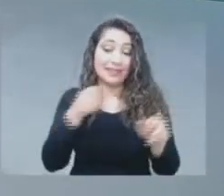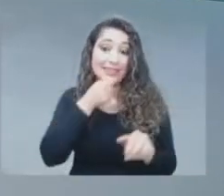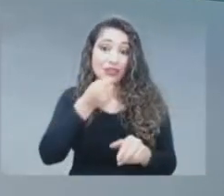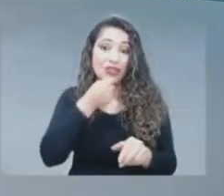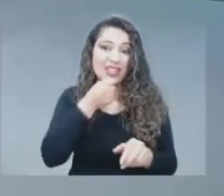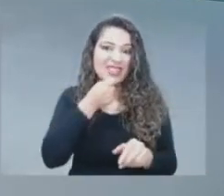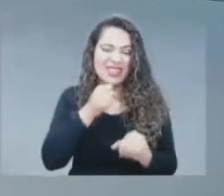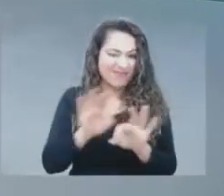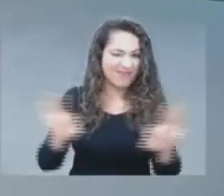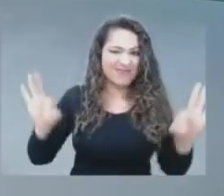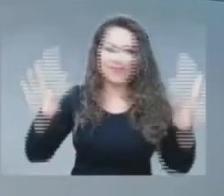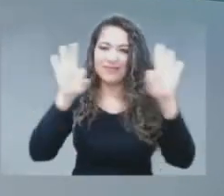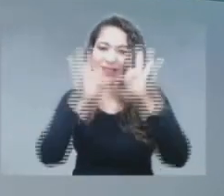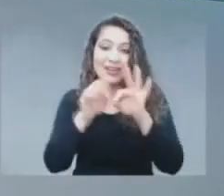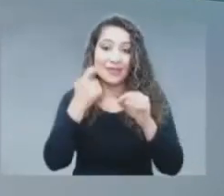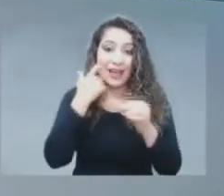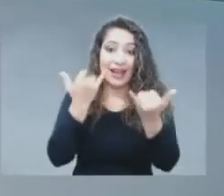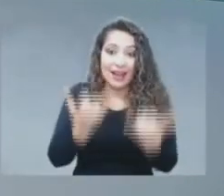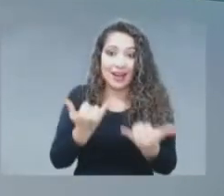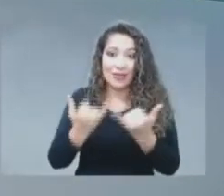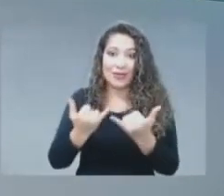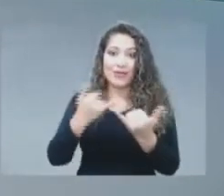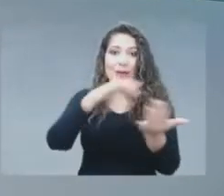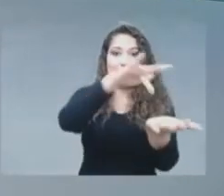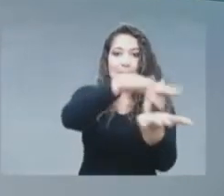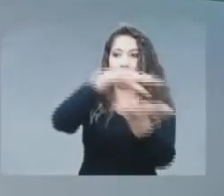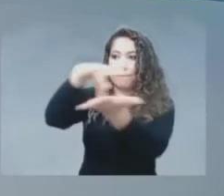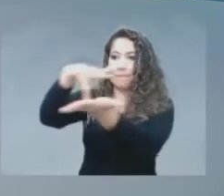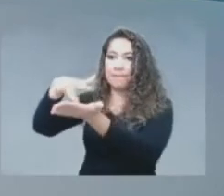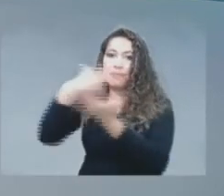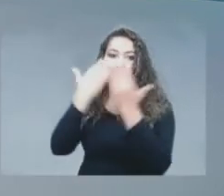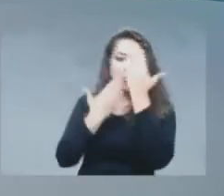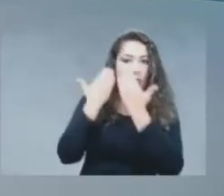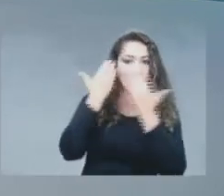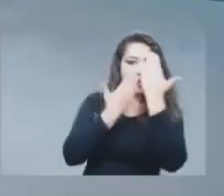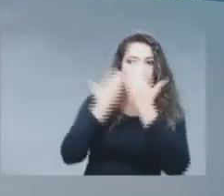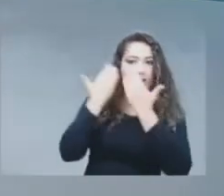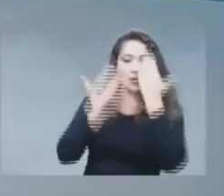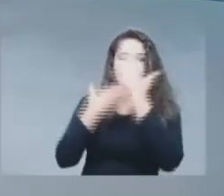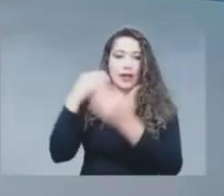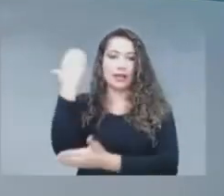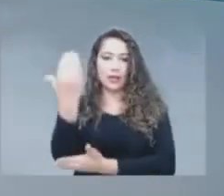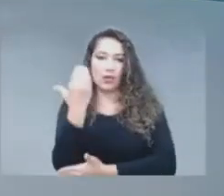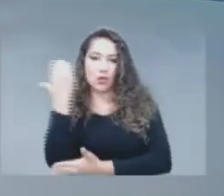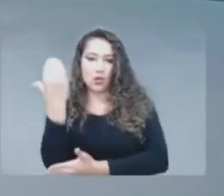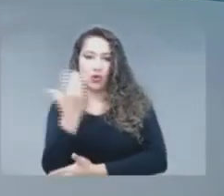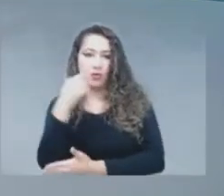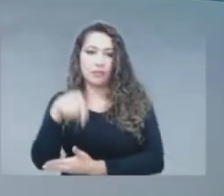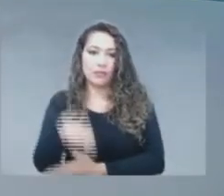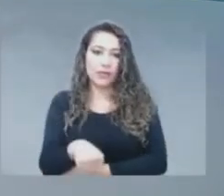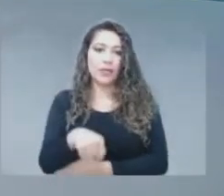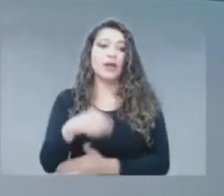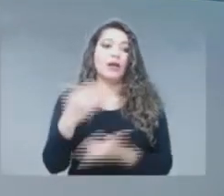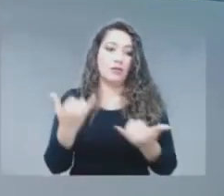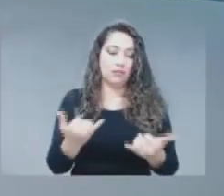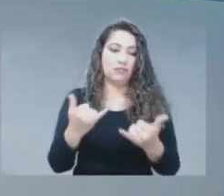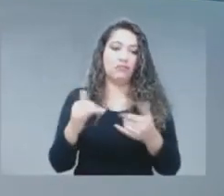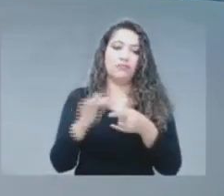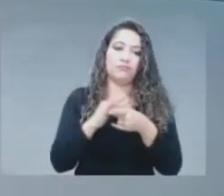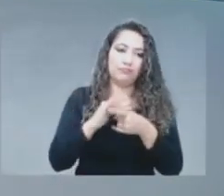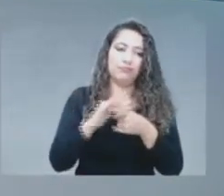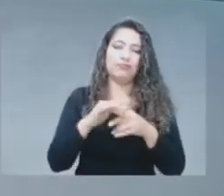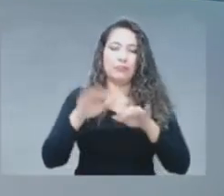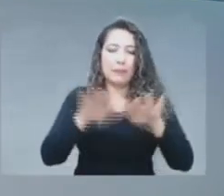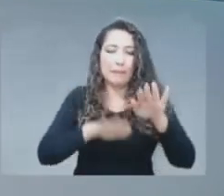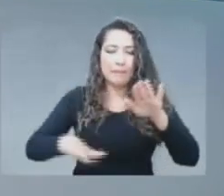the big news here? Nowadays, several pilots are going on in the country, but in practice, we have implemented